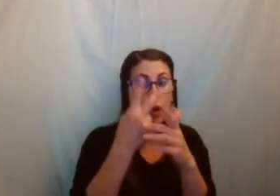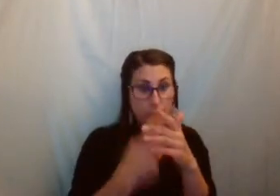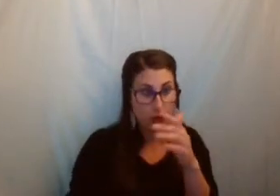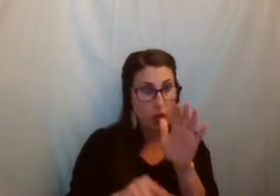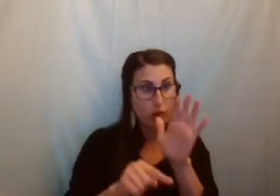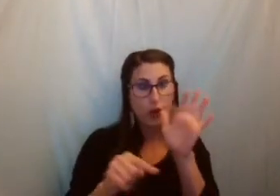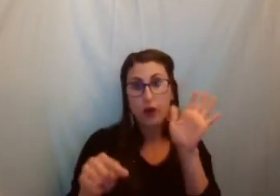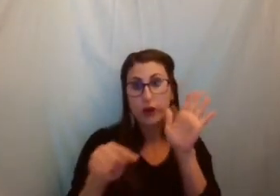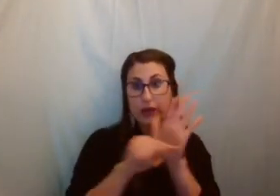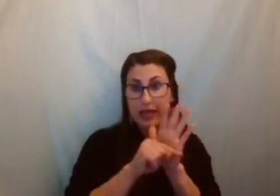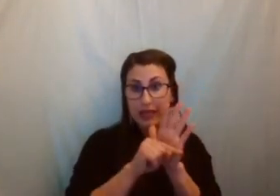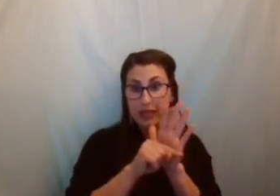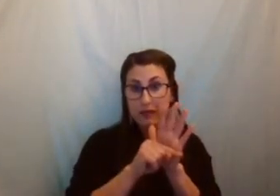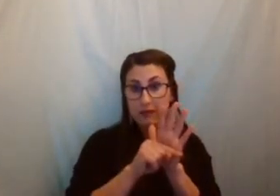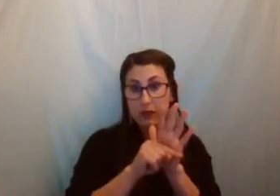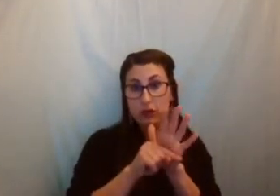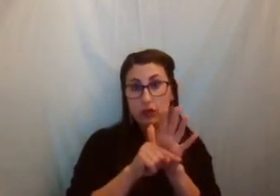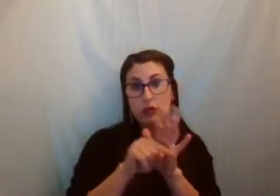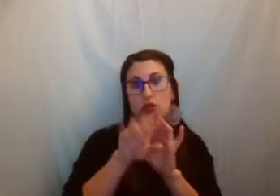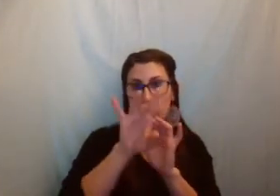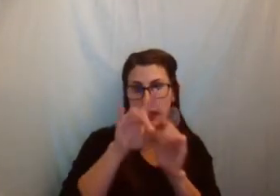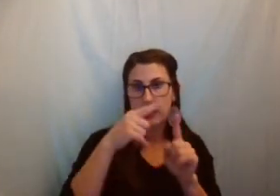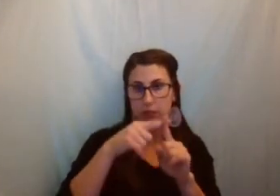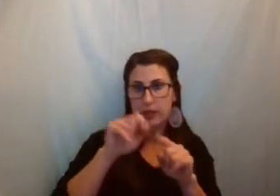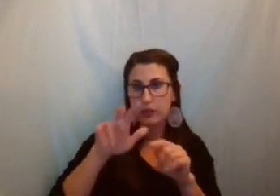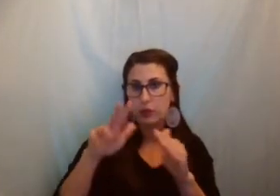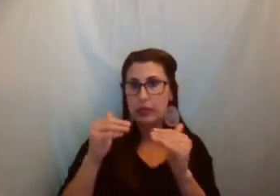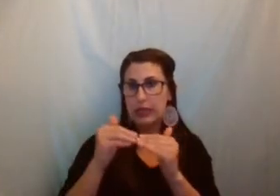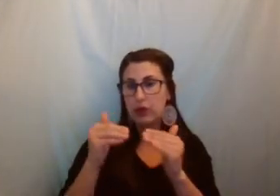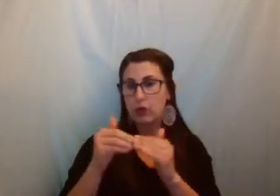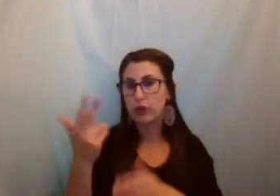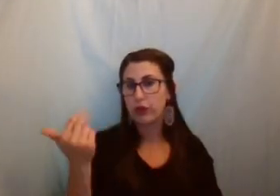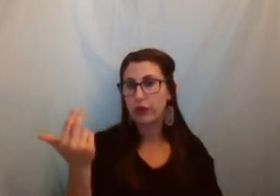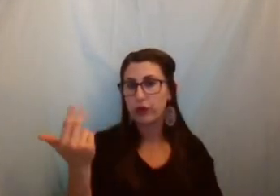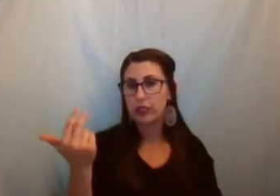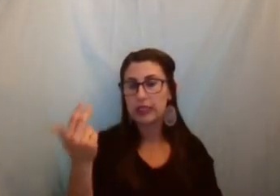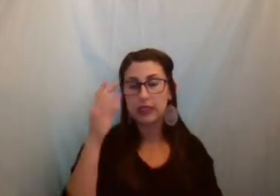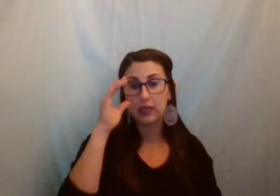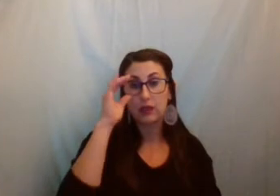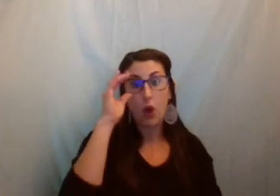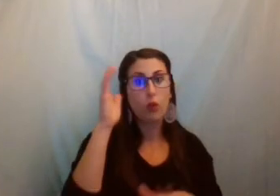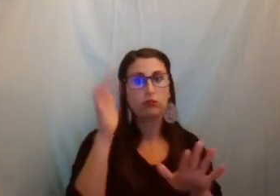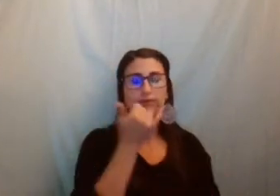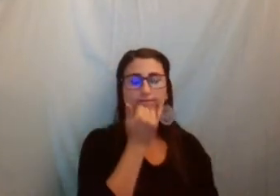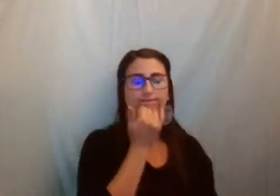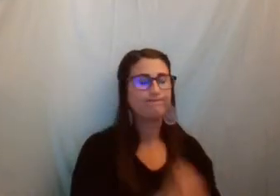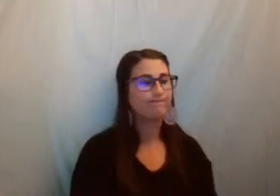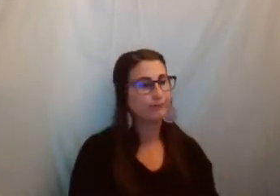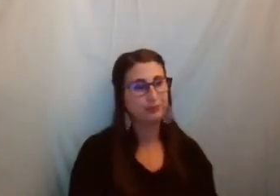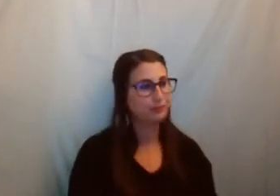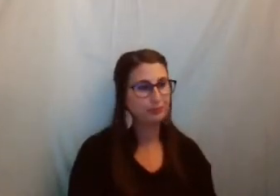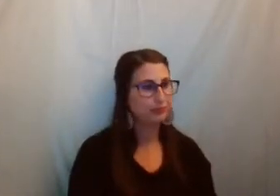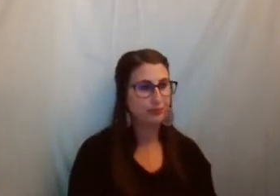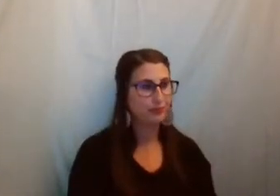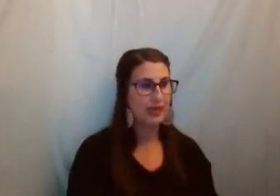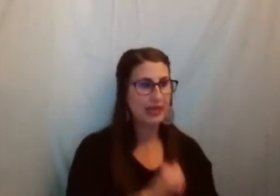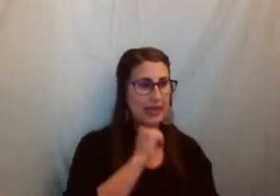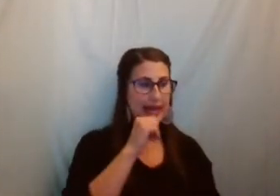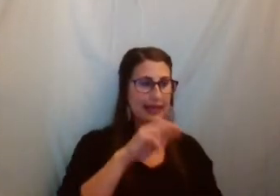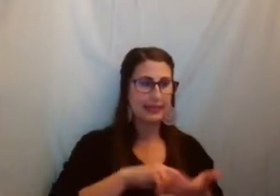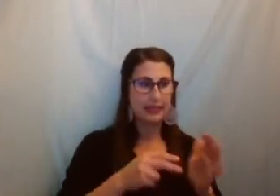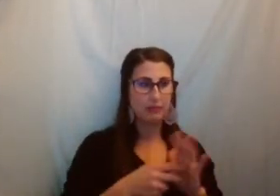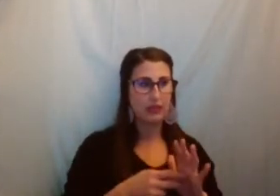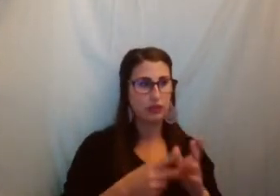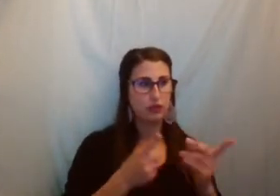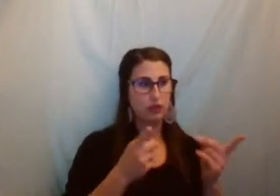both integers are negative, so I can add the numbers. 8 plus 3 equals 13. All right, oops, I'm sorry, I did not mean to put